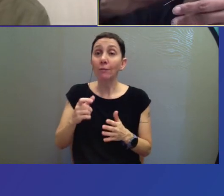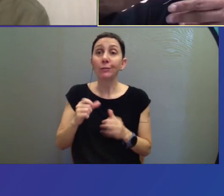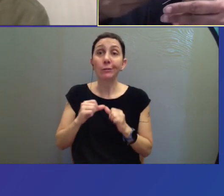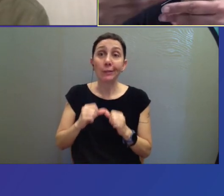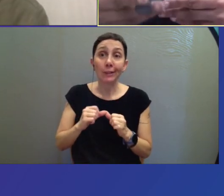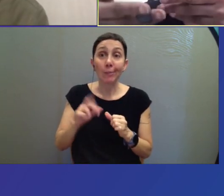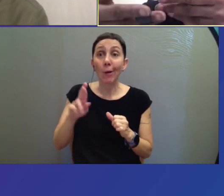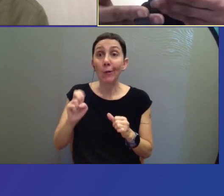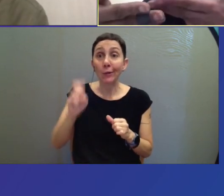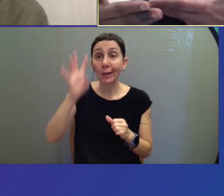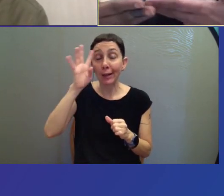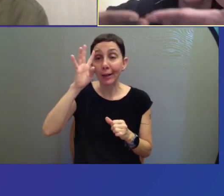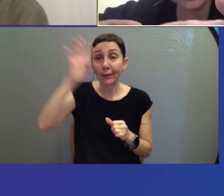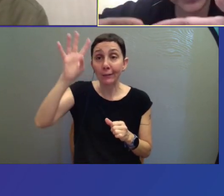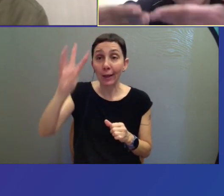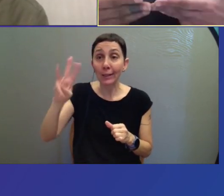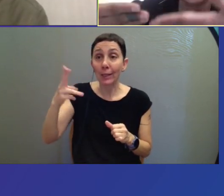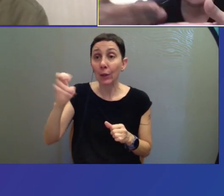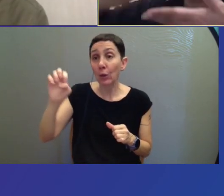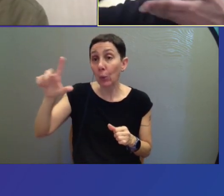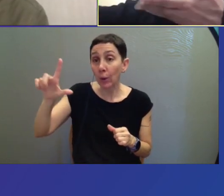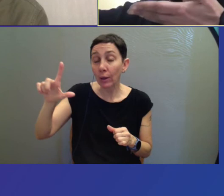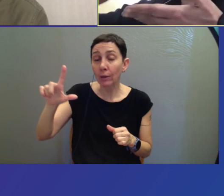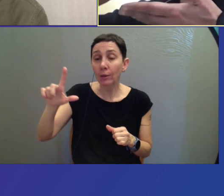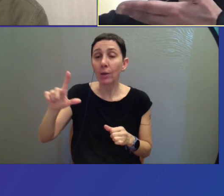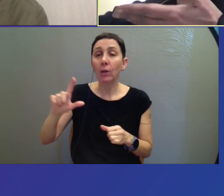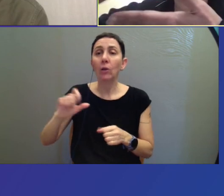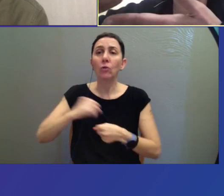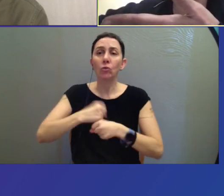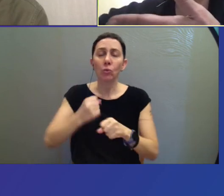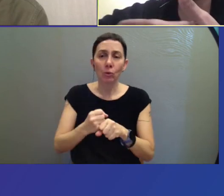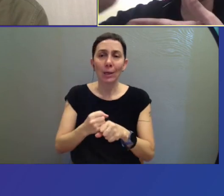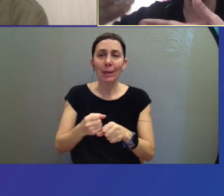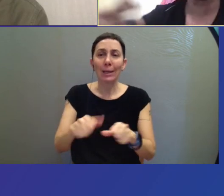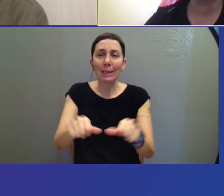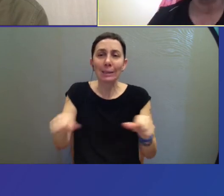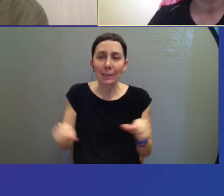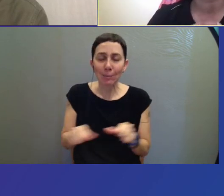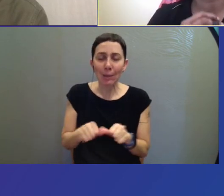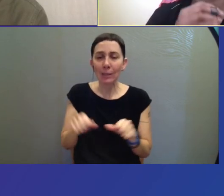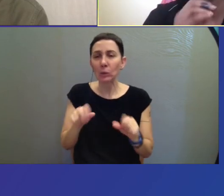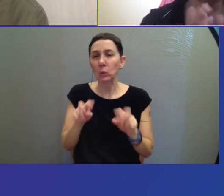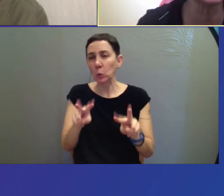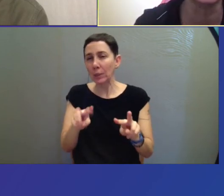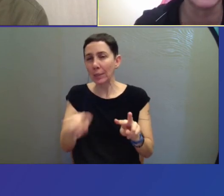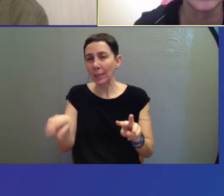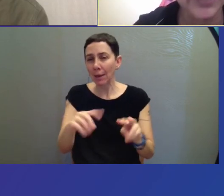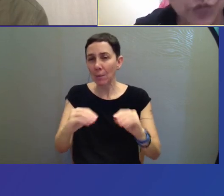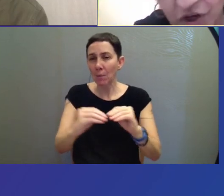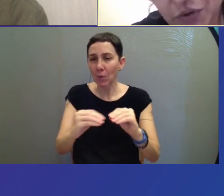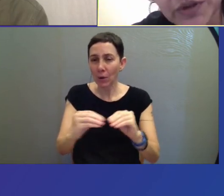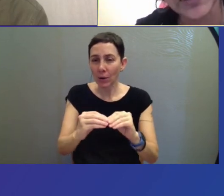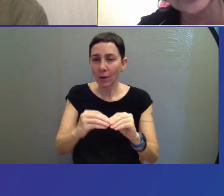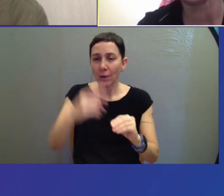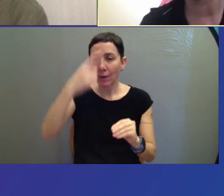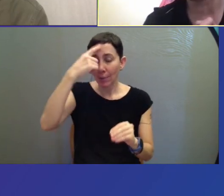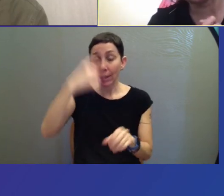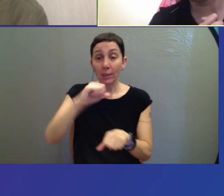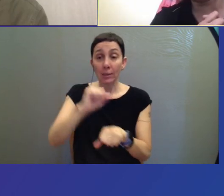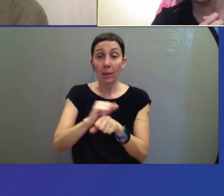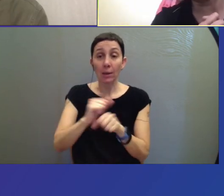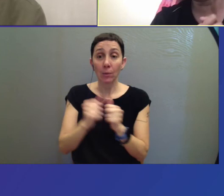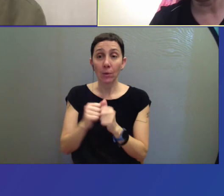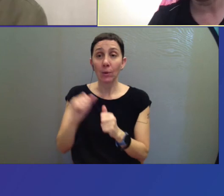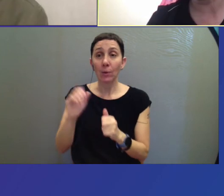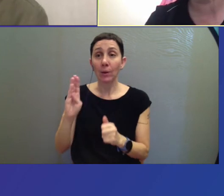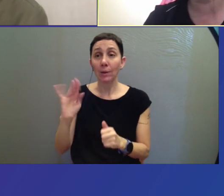the wheel to create a space, a platform for them to be seen more, especially because I work with BIPOC women